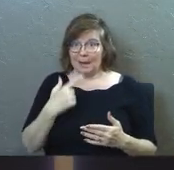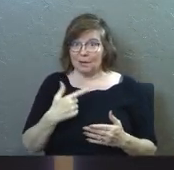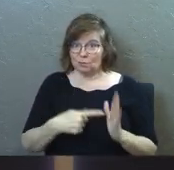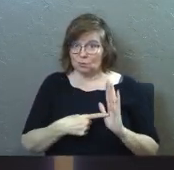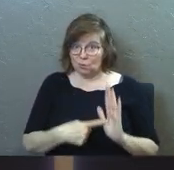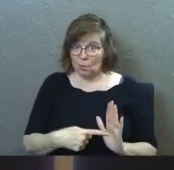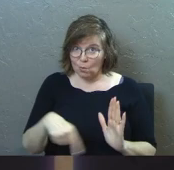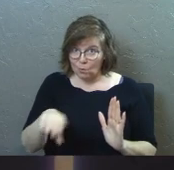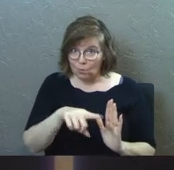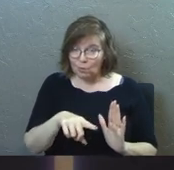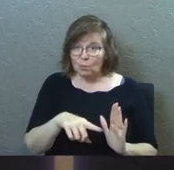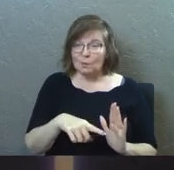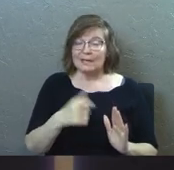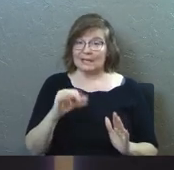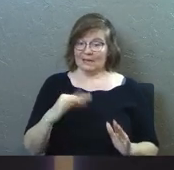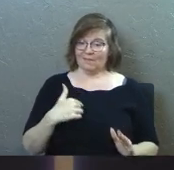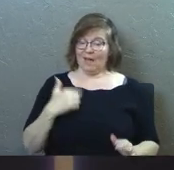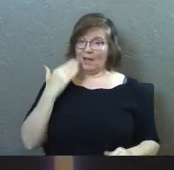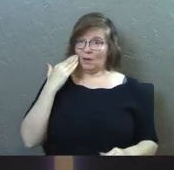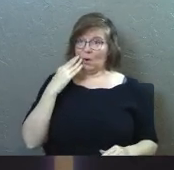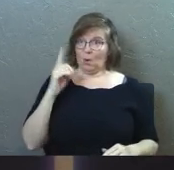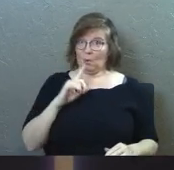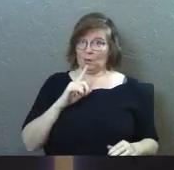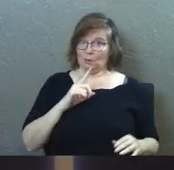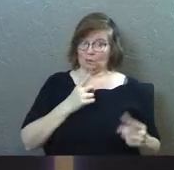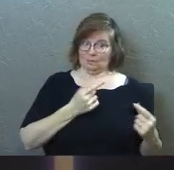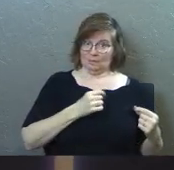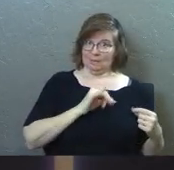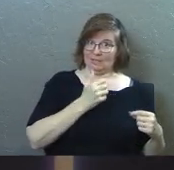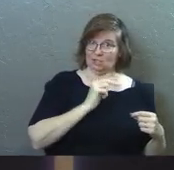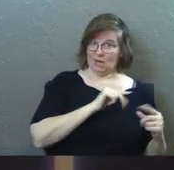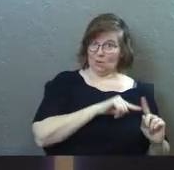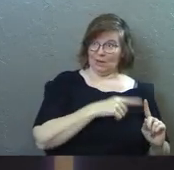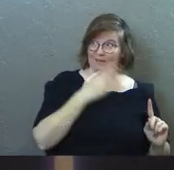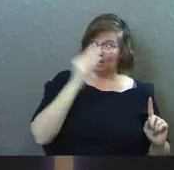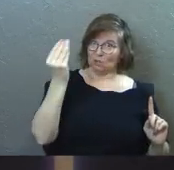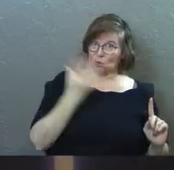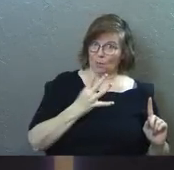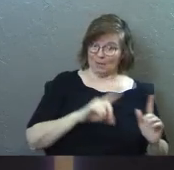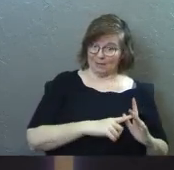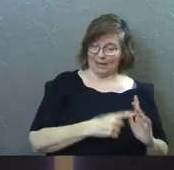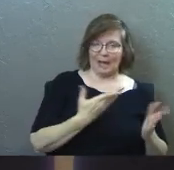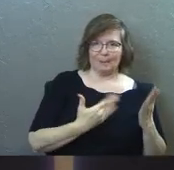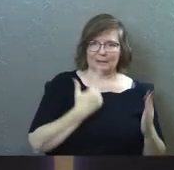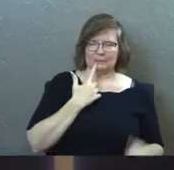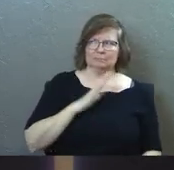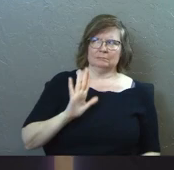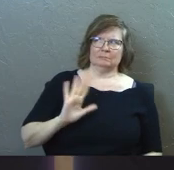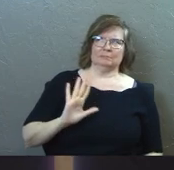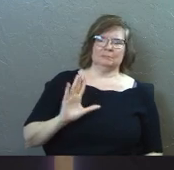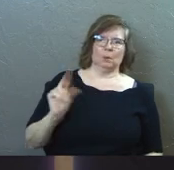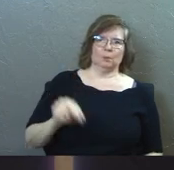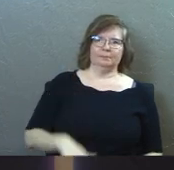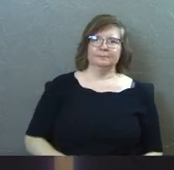to roll out to you, if I had known where this thing was going to go, if God had told me up front, I probably would have